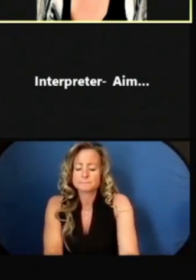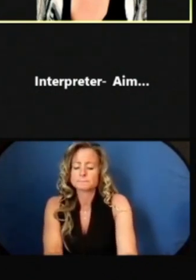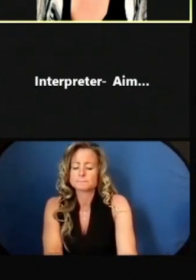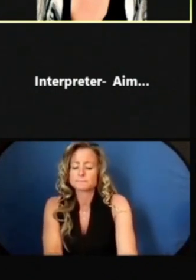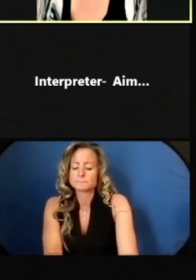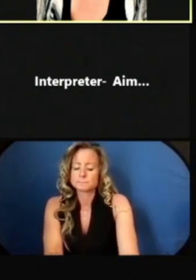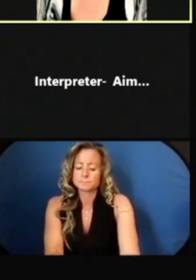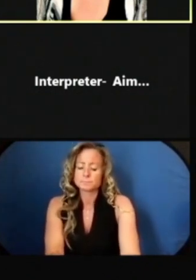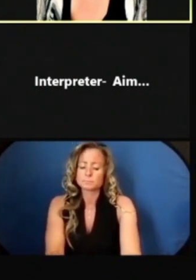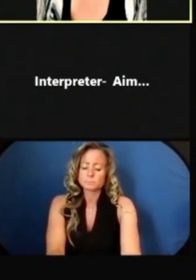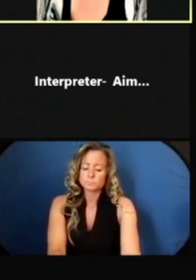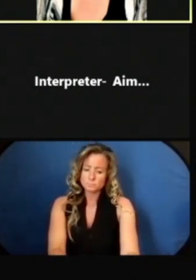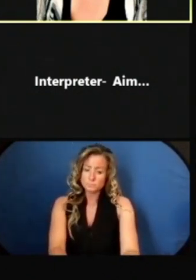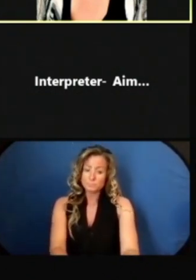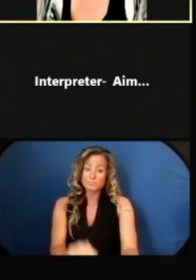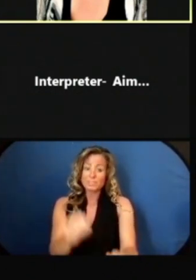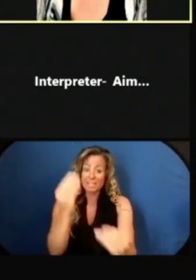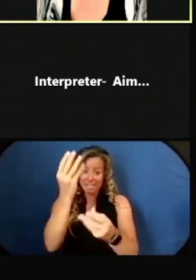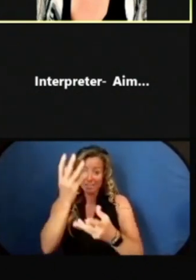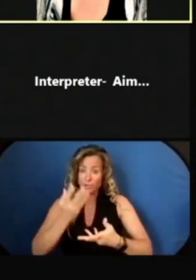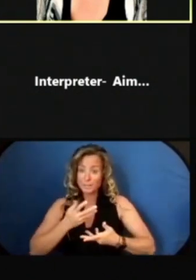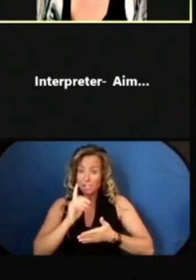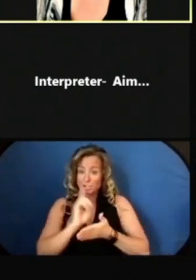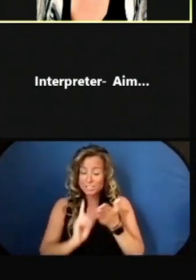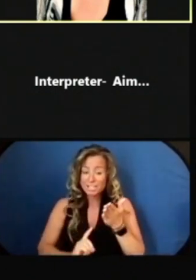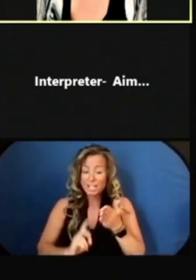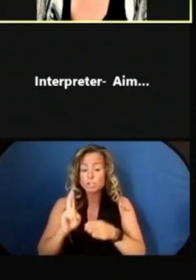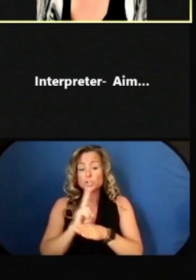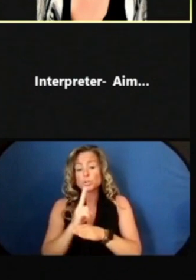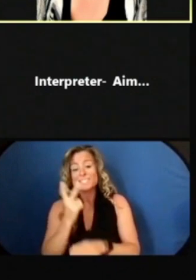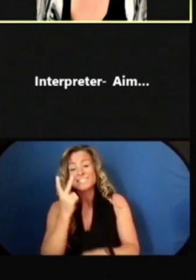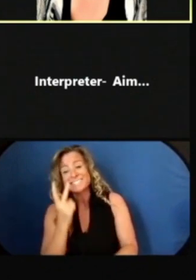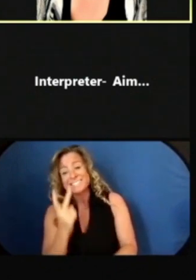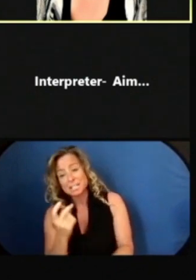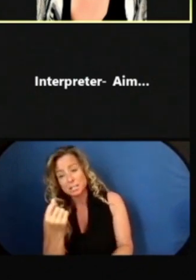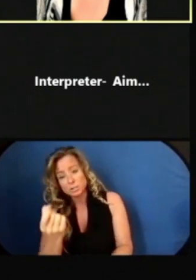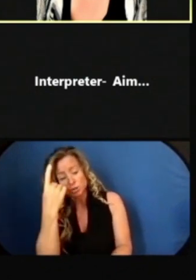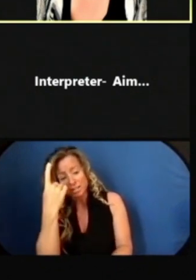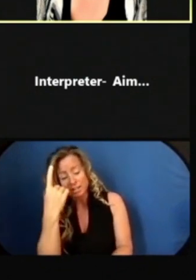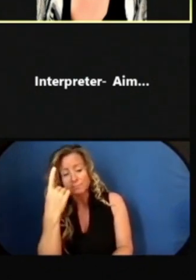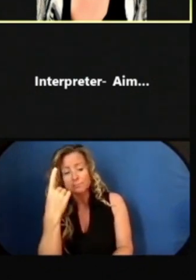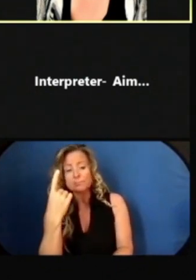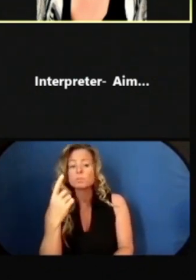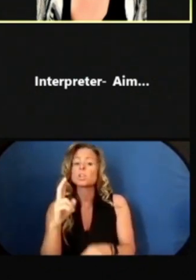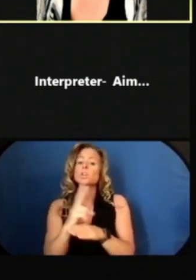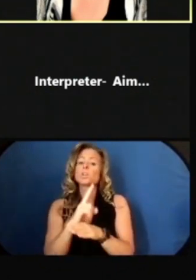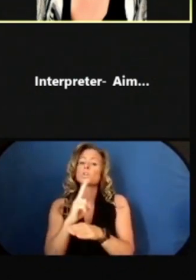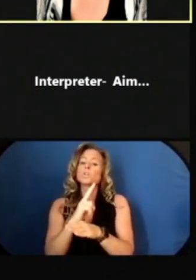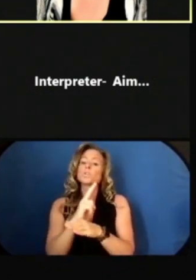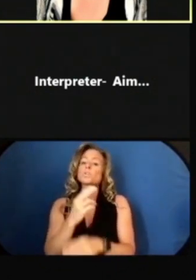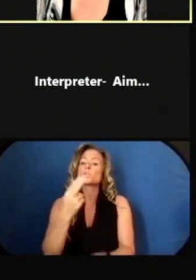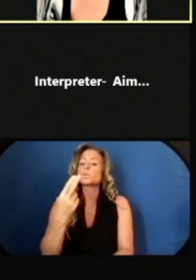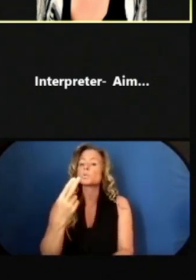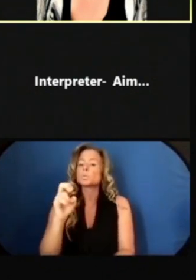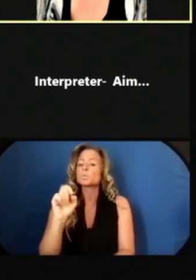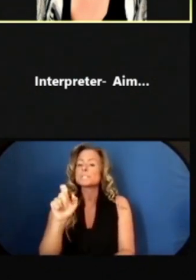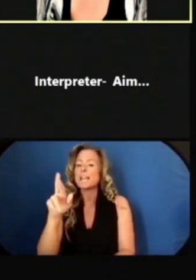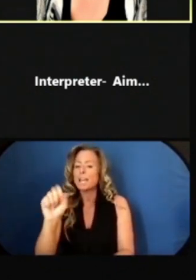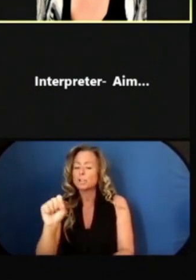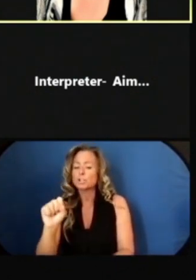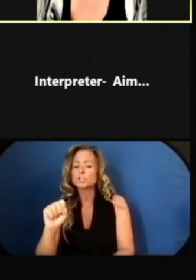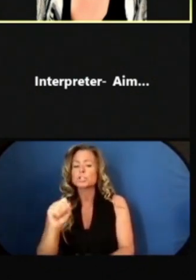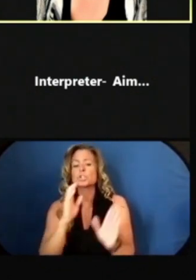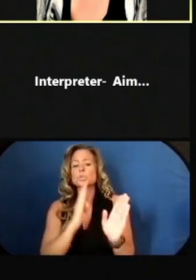Use information design to help readers see and understand. Use headers and subheaders to organize